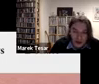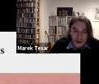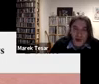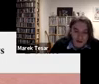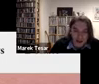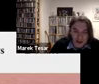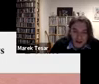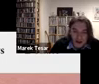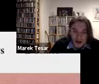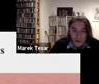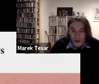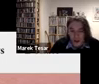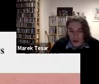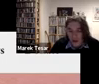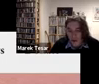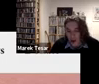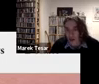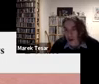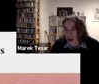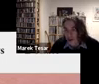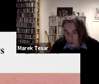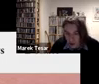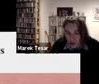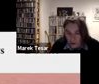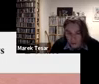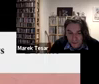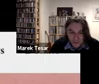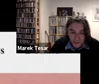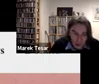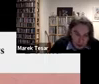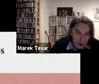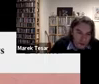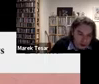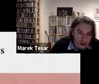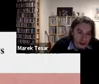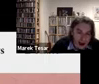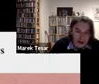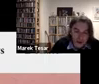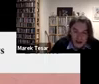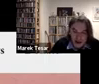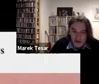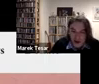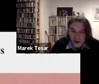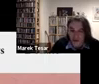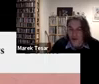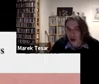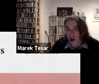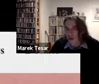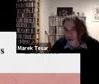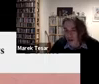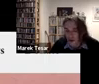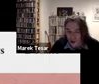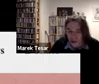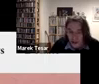chat and Q&A features will be closed while the speakers are spotlighted. We will open the Q&A and raise hand functions for the